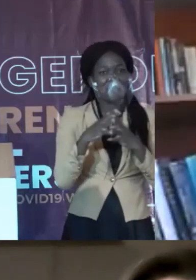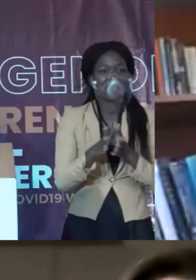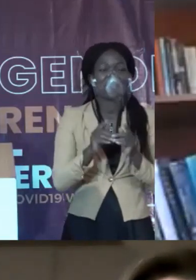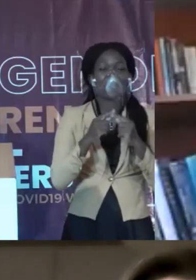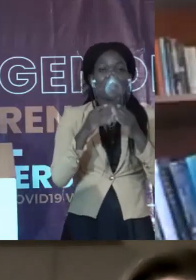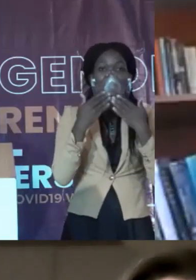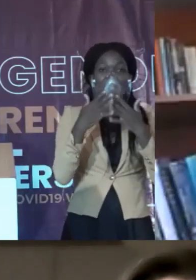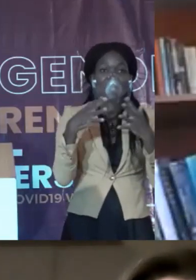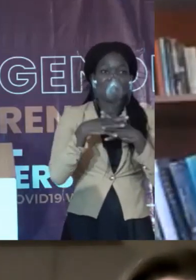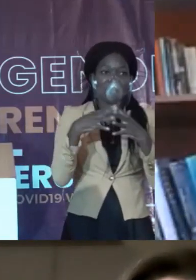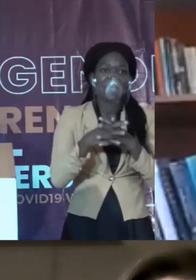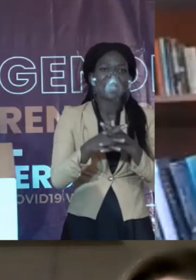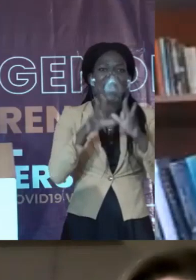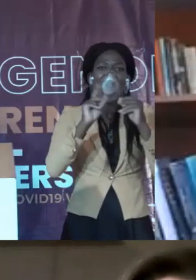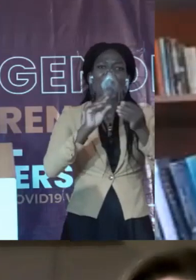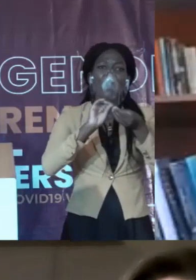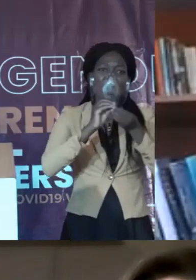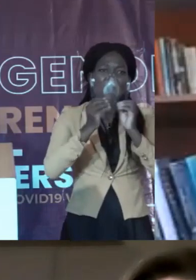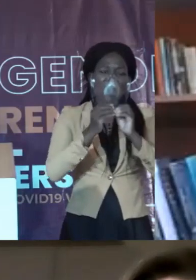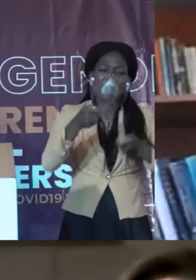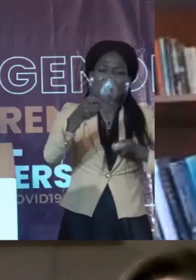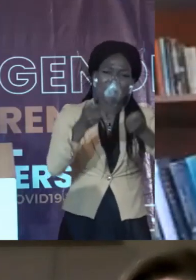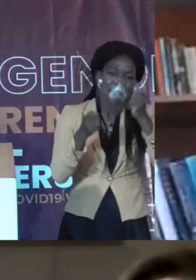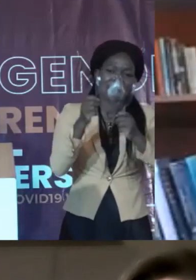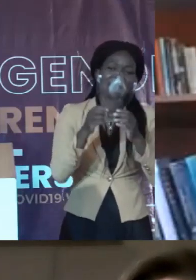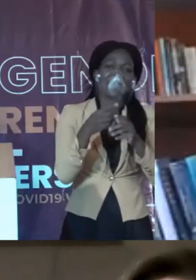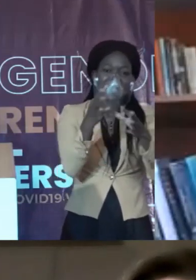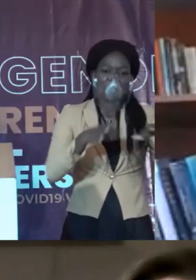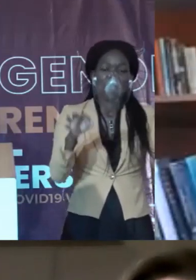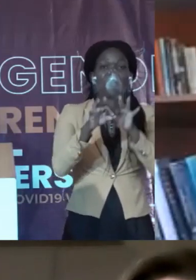this event. I was looking forward to be